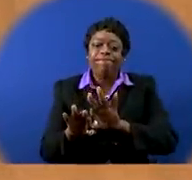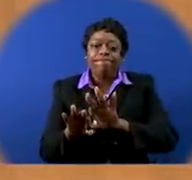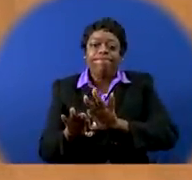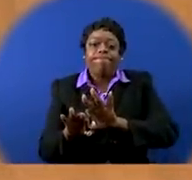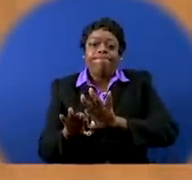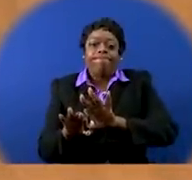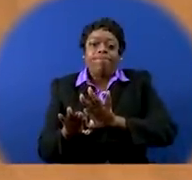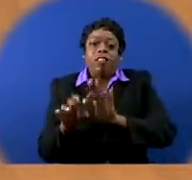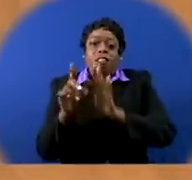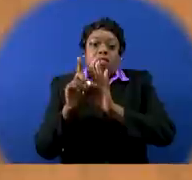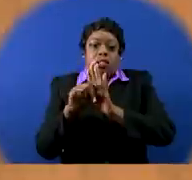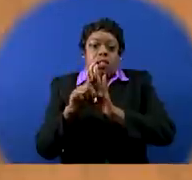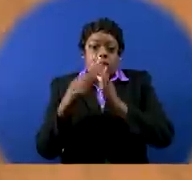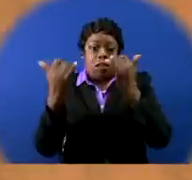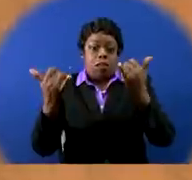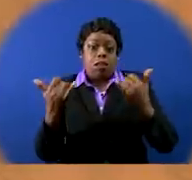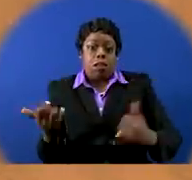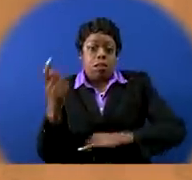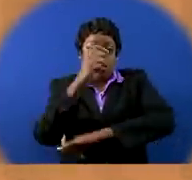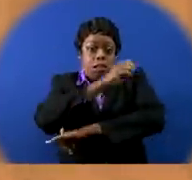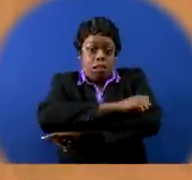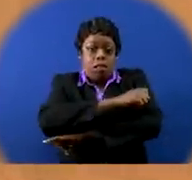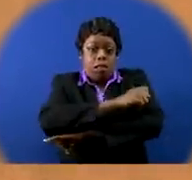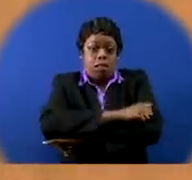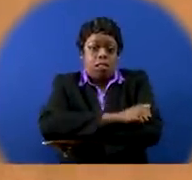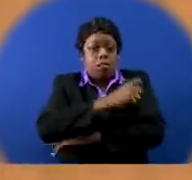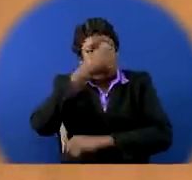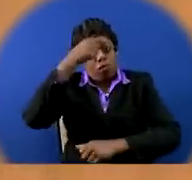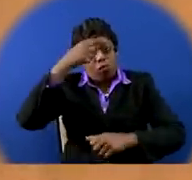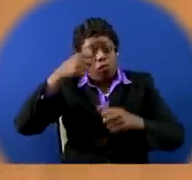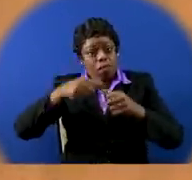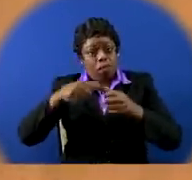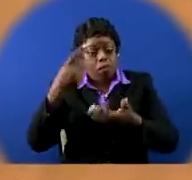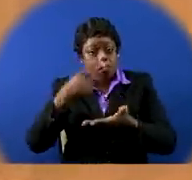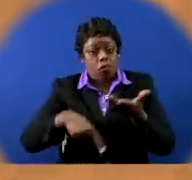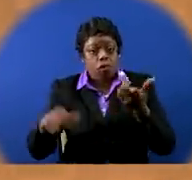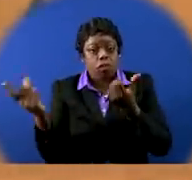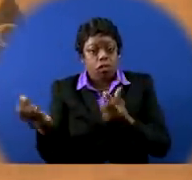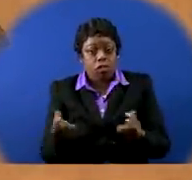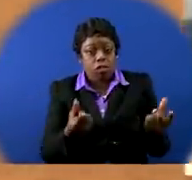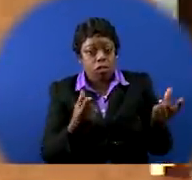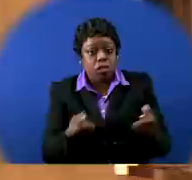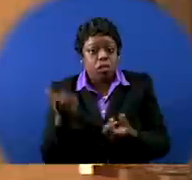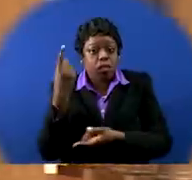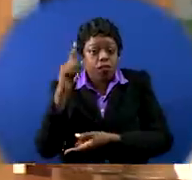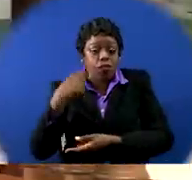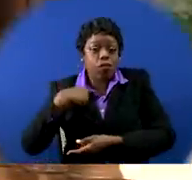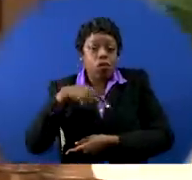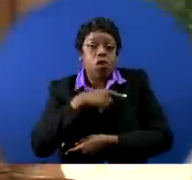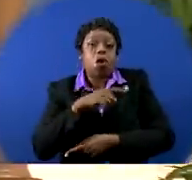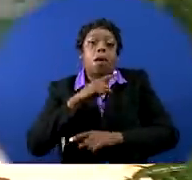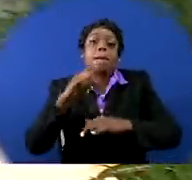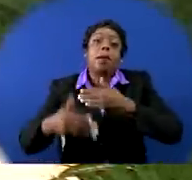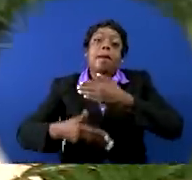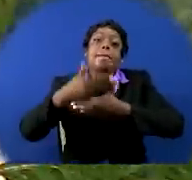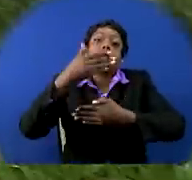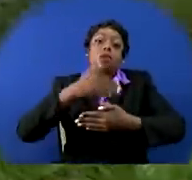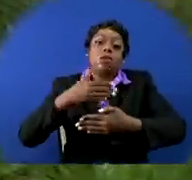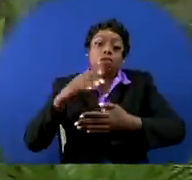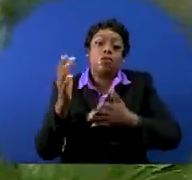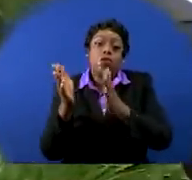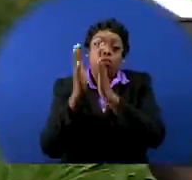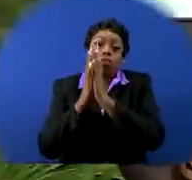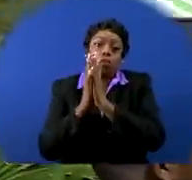In a moment, we're going to go to this table and remember what you've done for us. But even before we get there, we pray that you'll